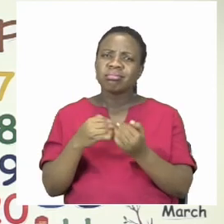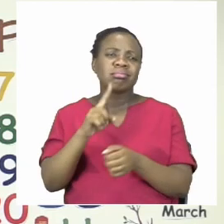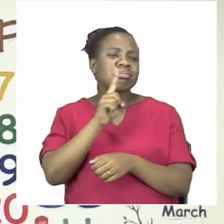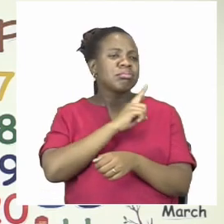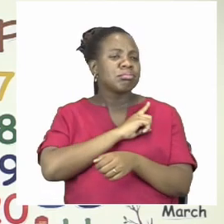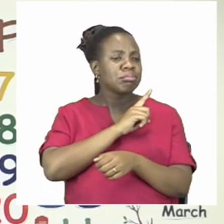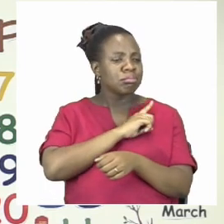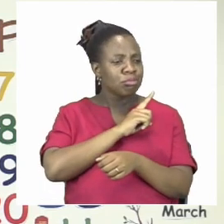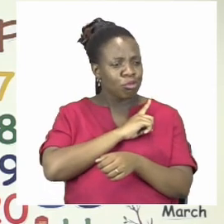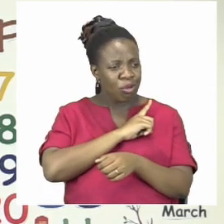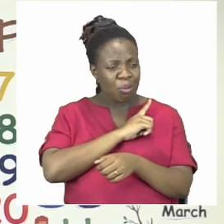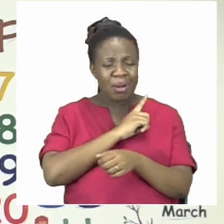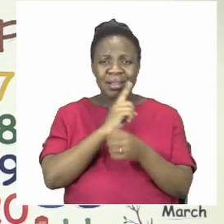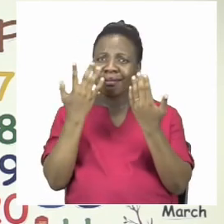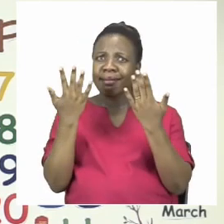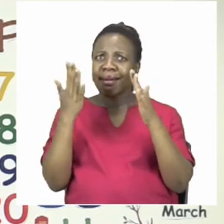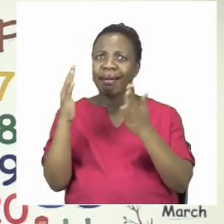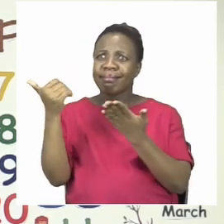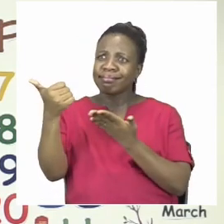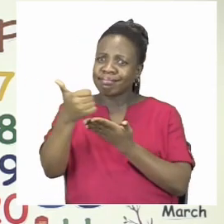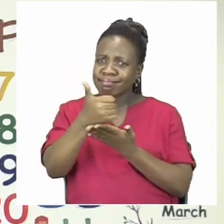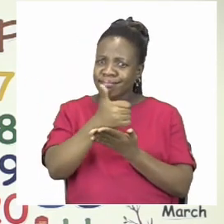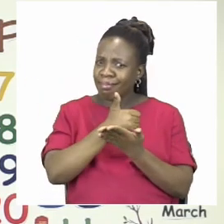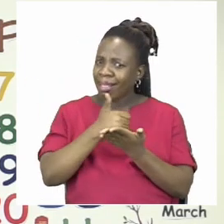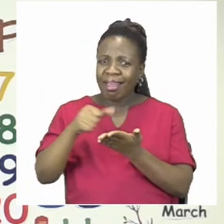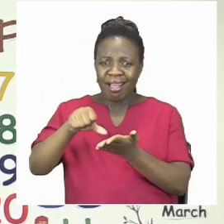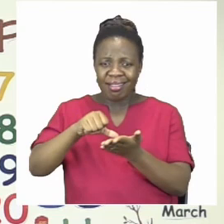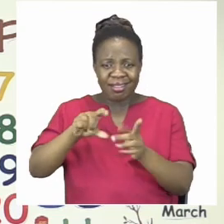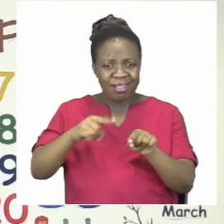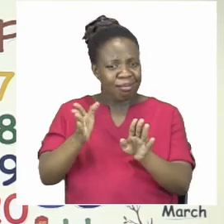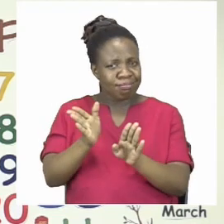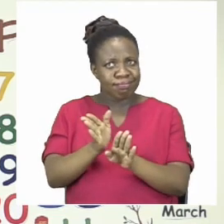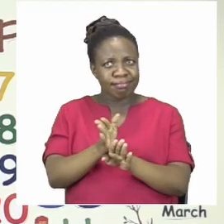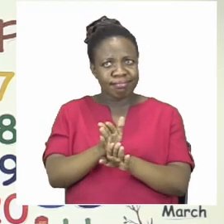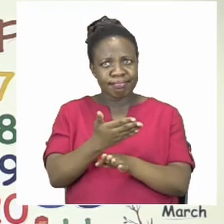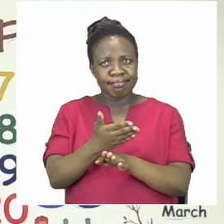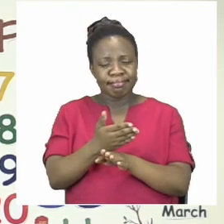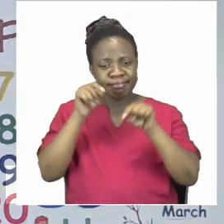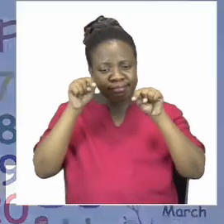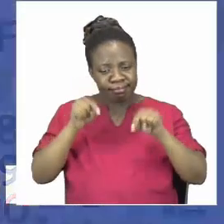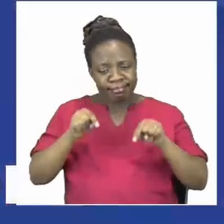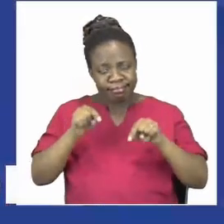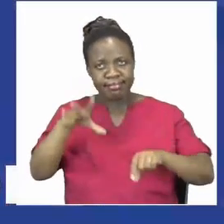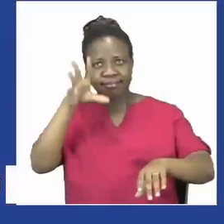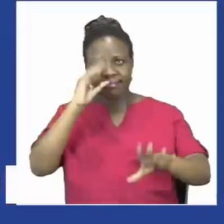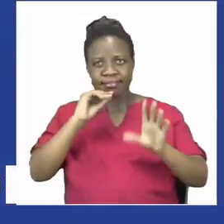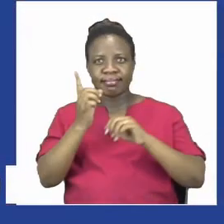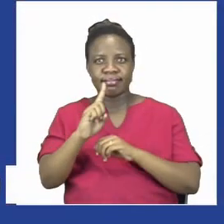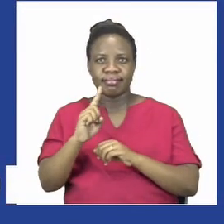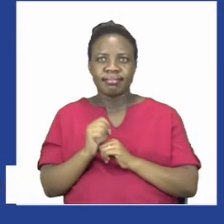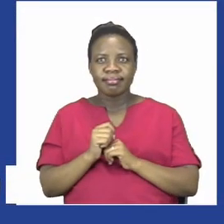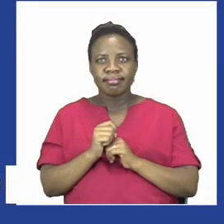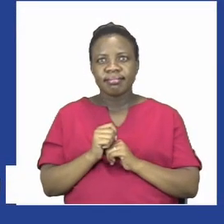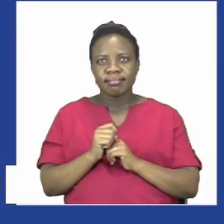keeps our hands clean and free from germs. Now let's see what we will learn about today.